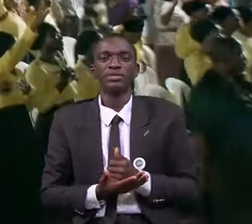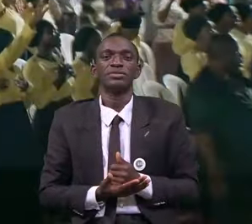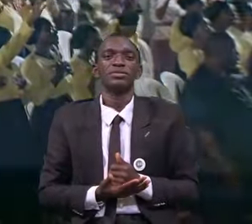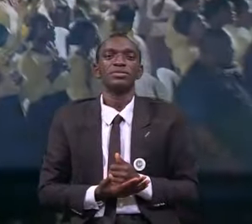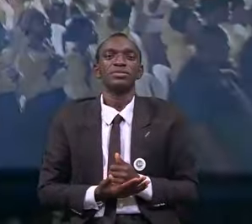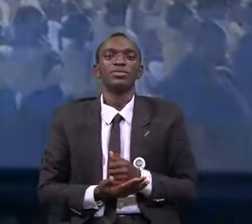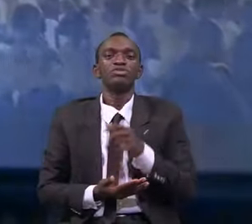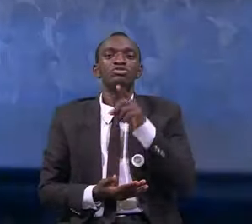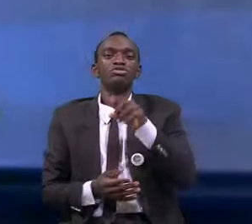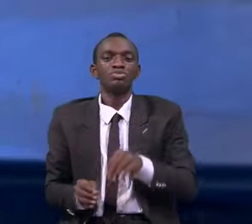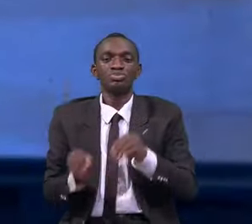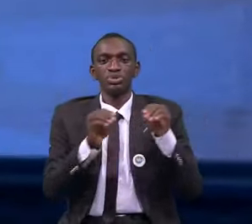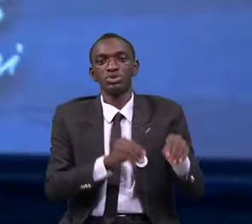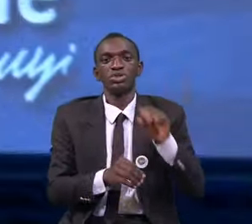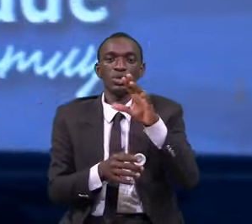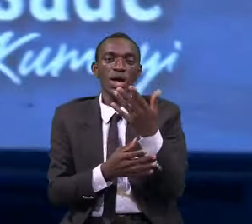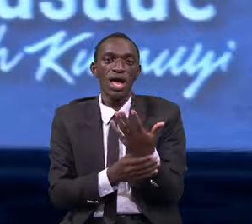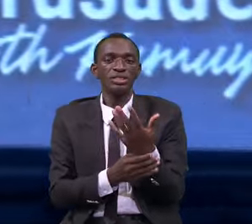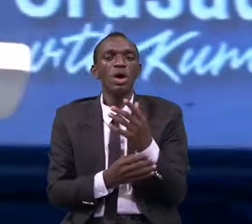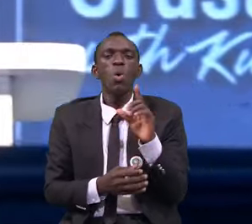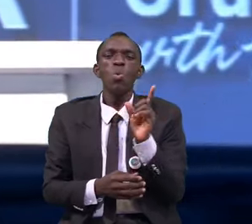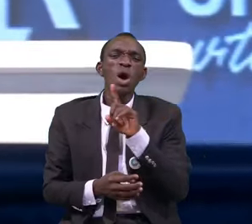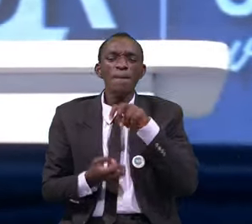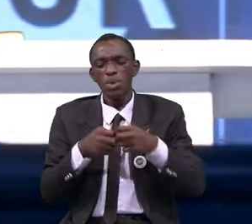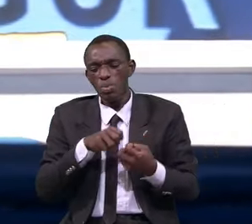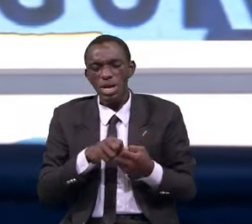You lay your hand on where you have the challenge.